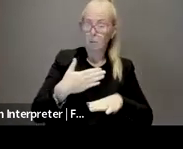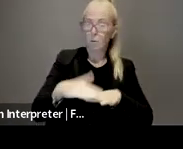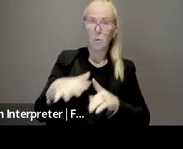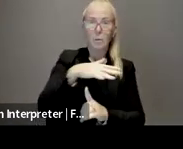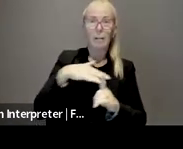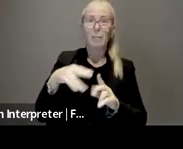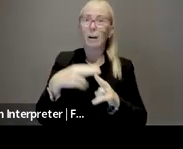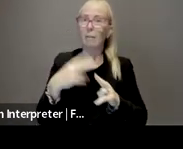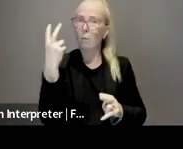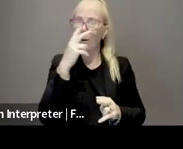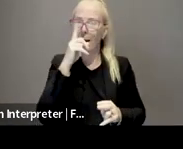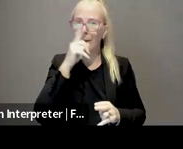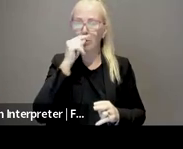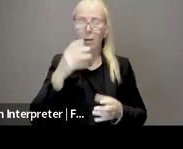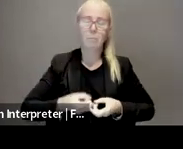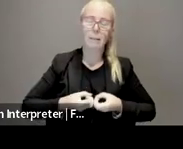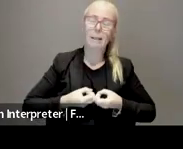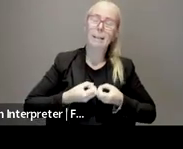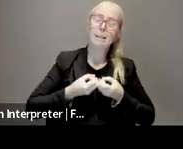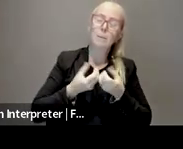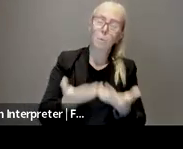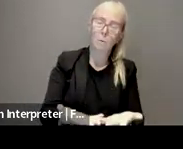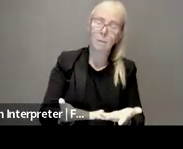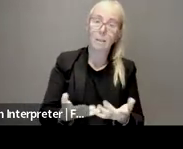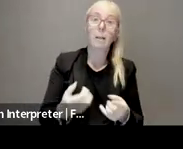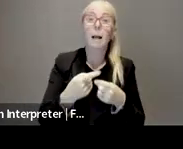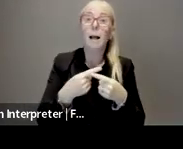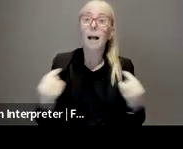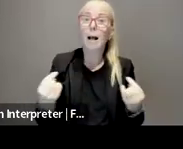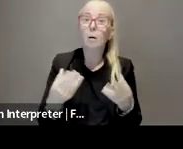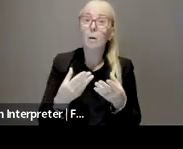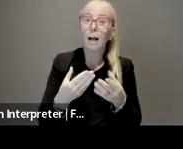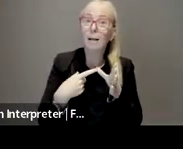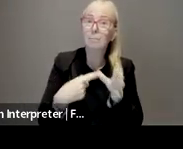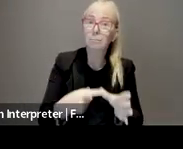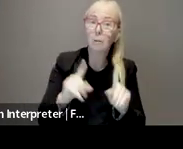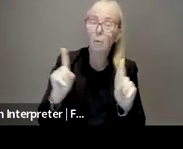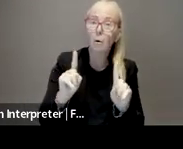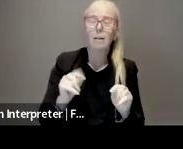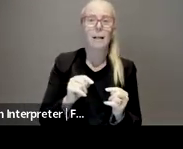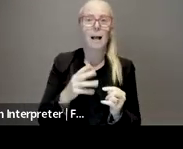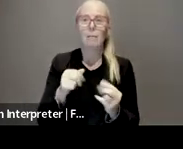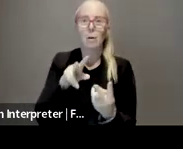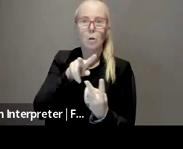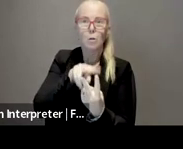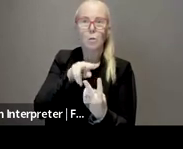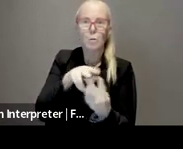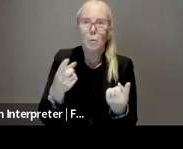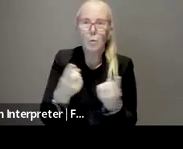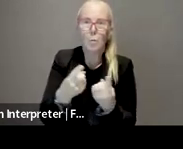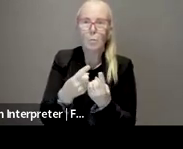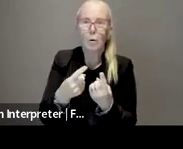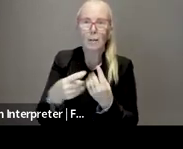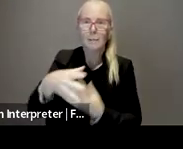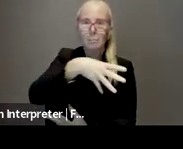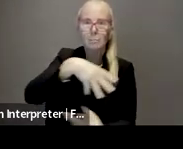Our solution is 2 intertwined, accessible products to help empower the blind community. The first is